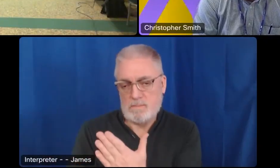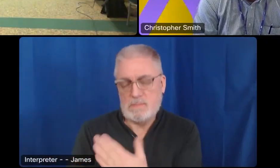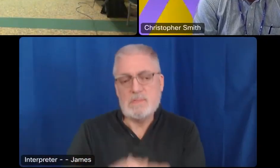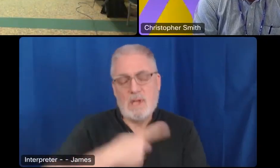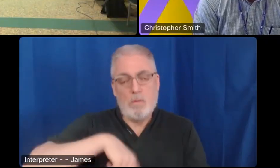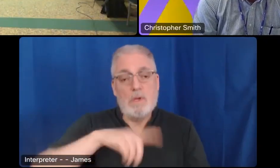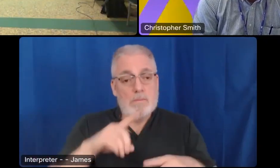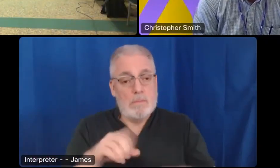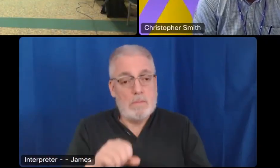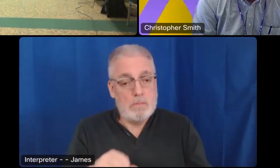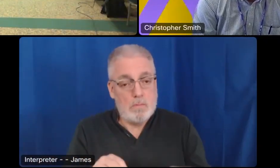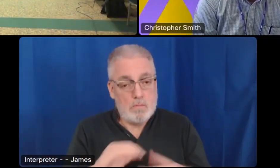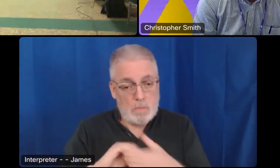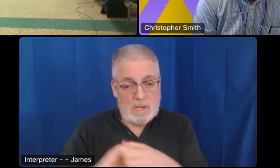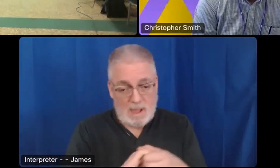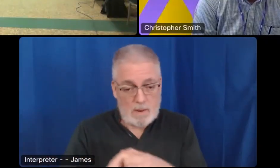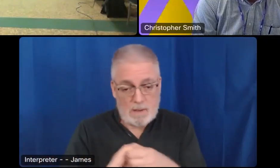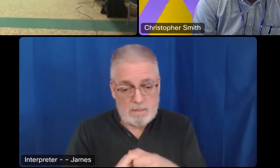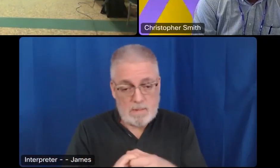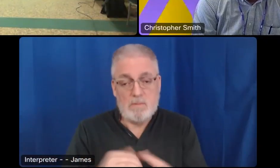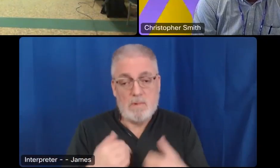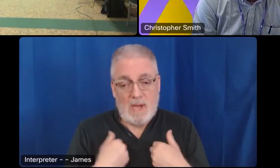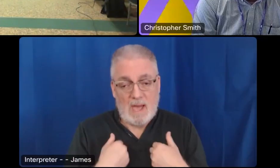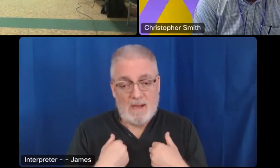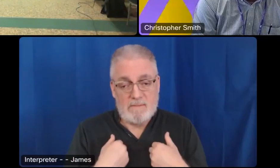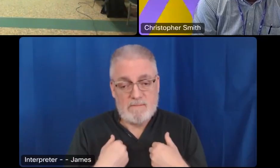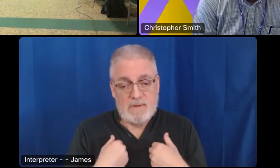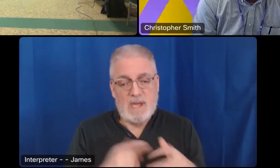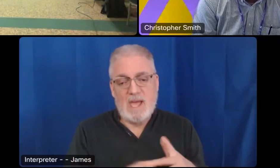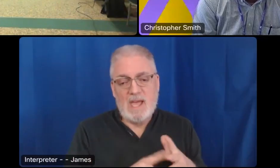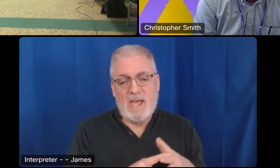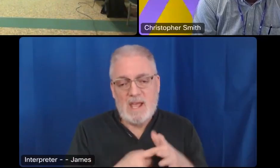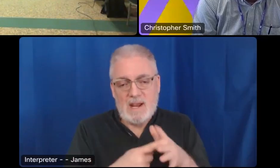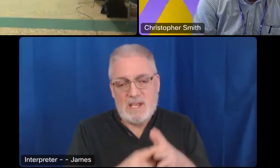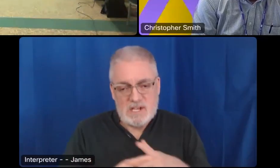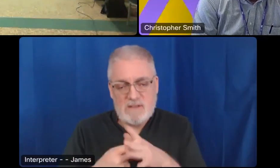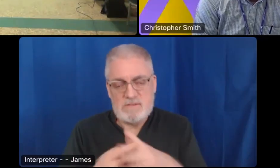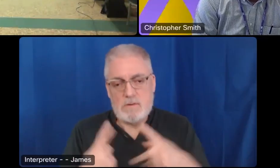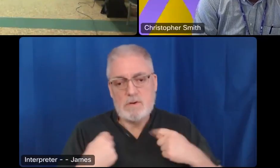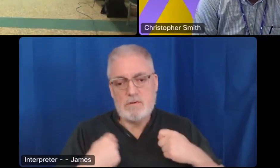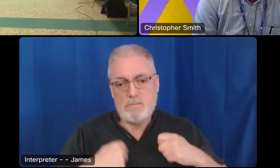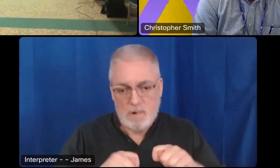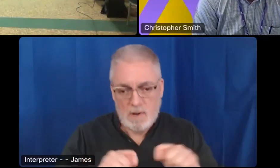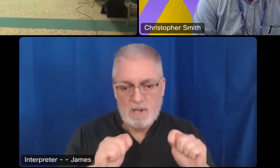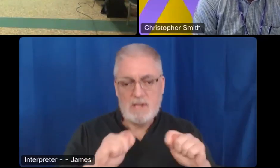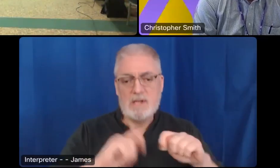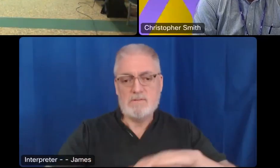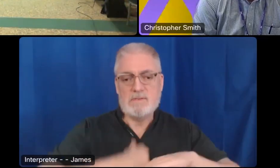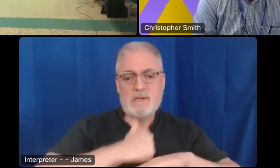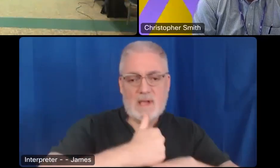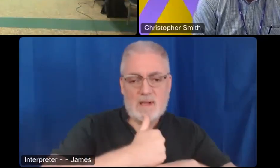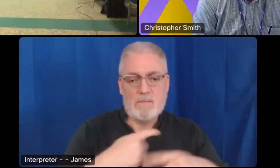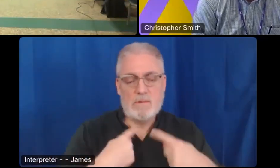on and we have initiatives that are trying to get underway to improve just general mental